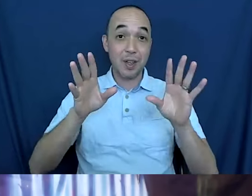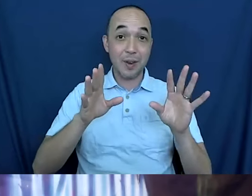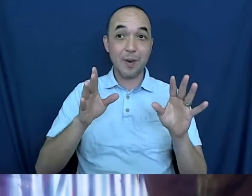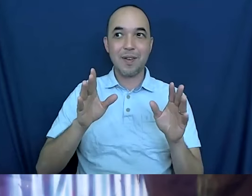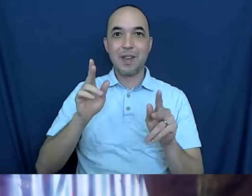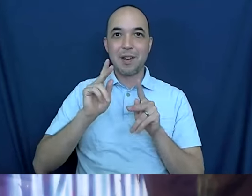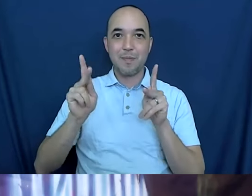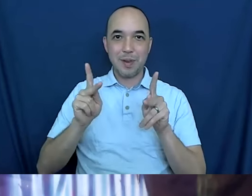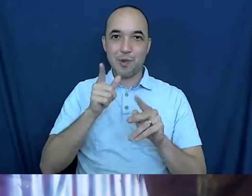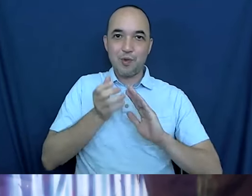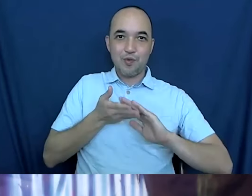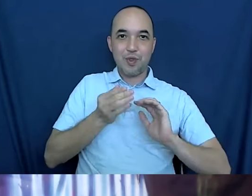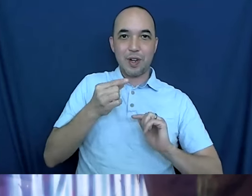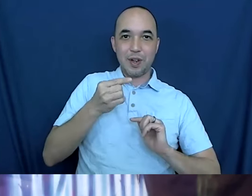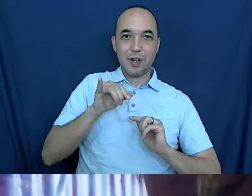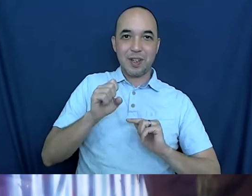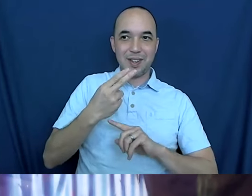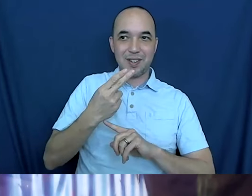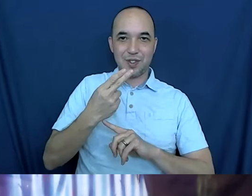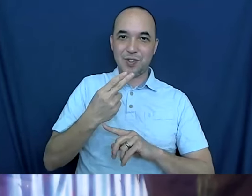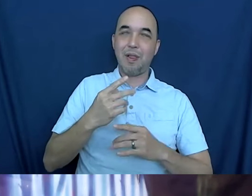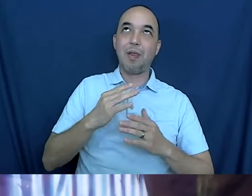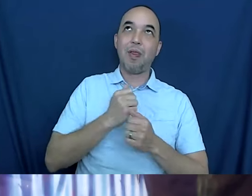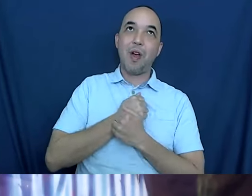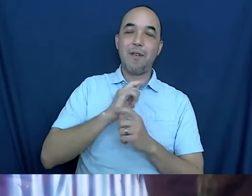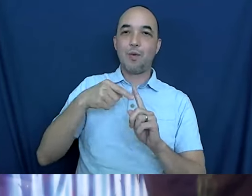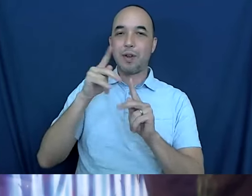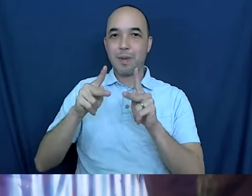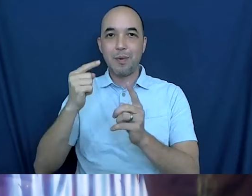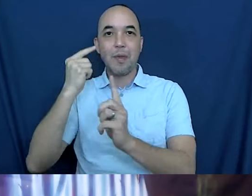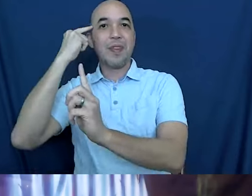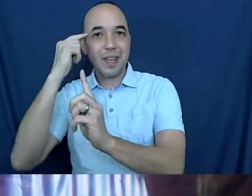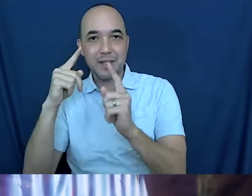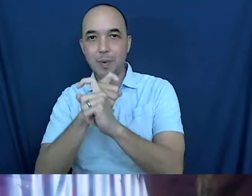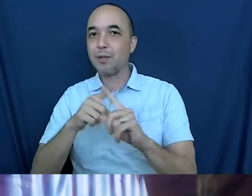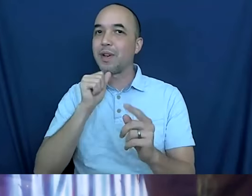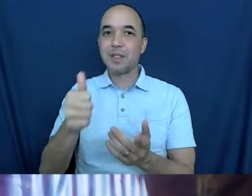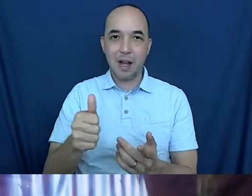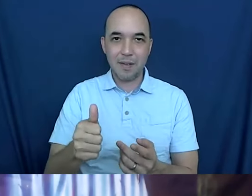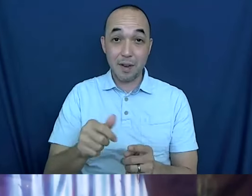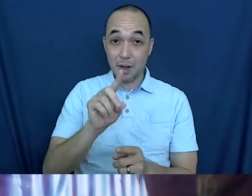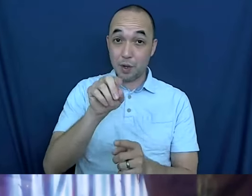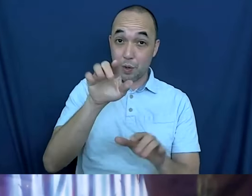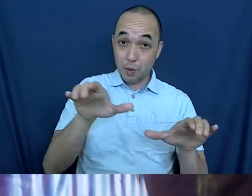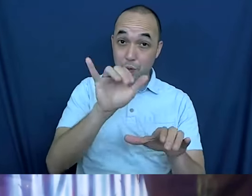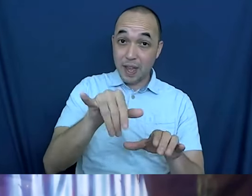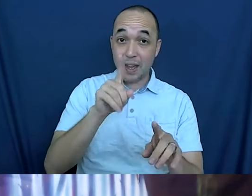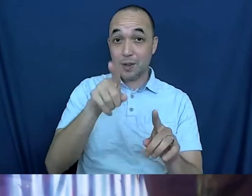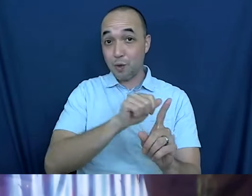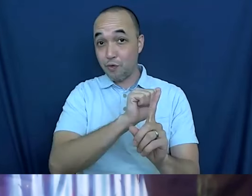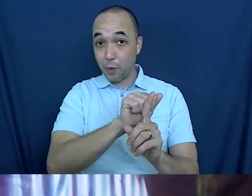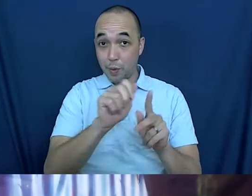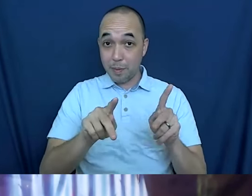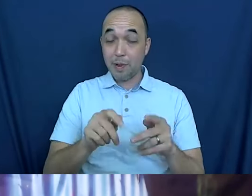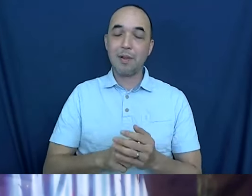that. Do you put up false flags sometimes to make people go in wrong directions? So I think one of the elements of good